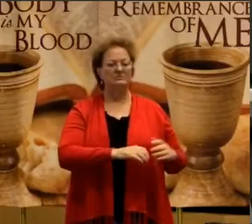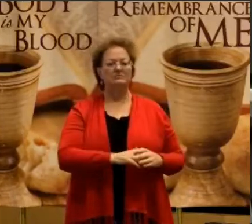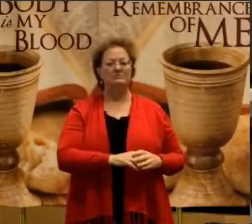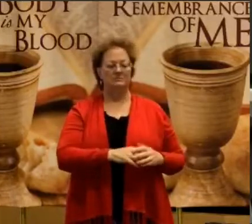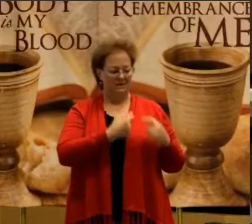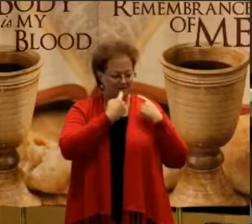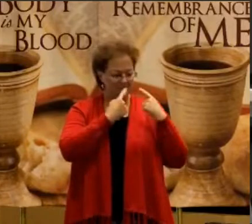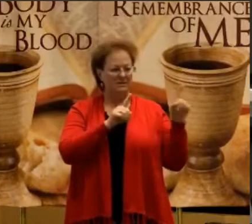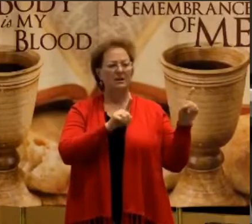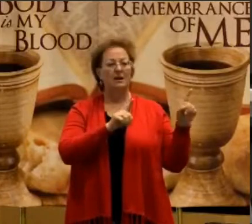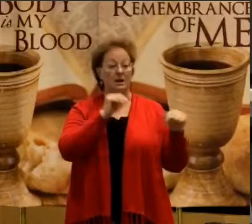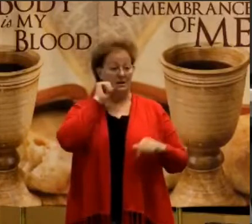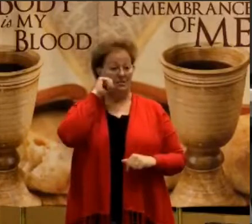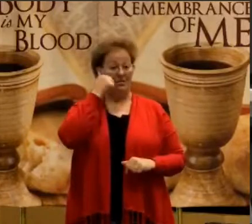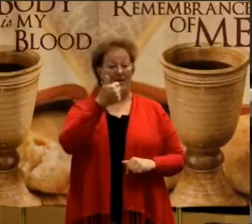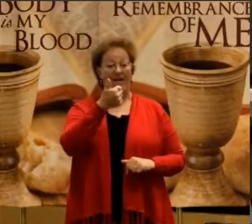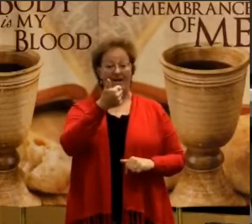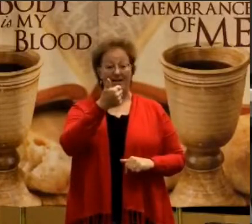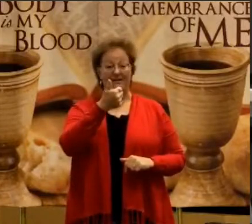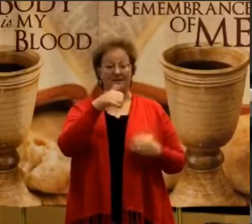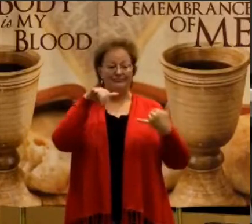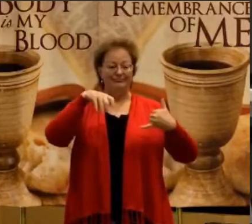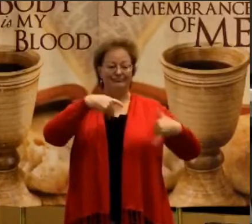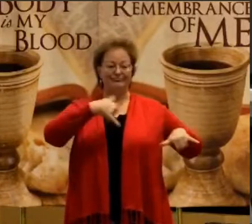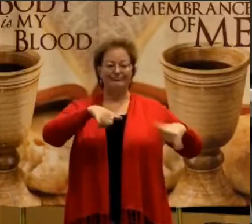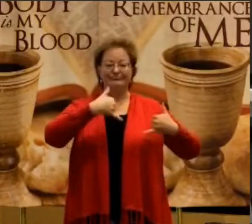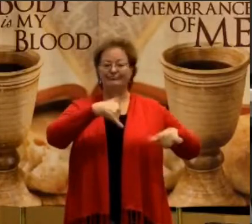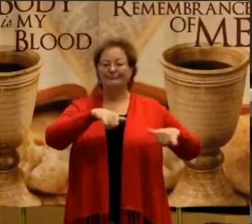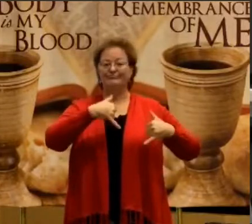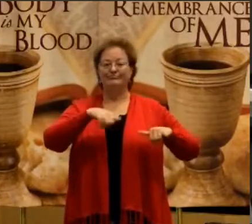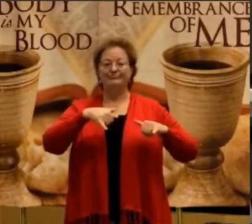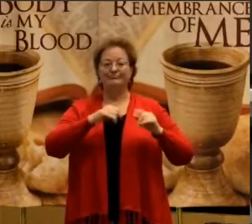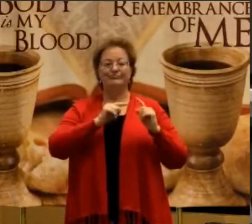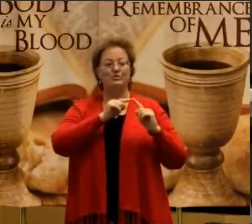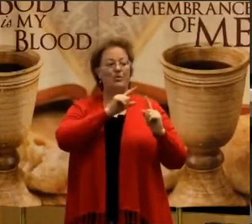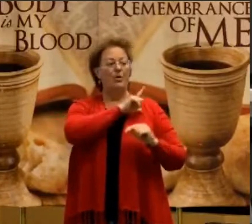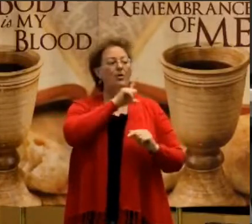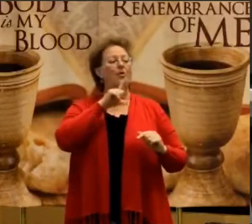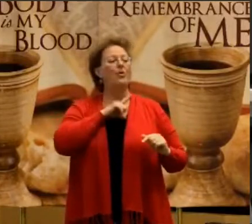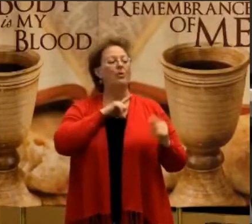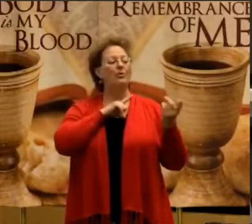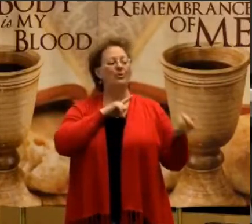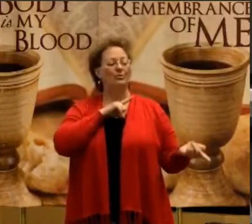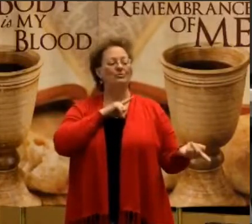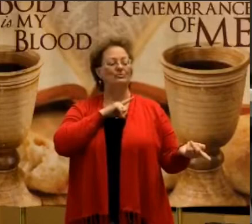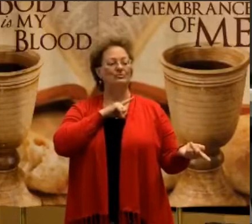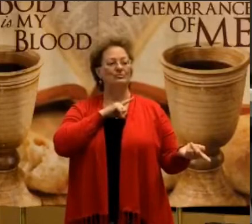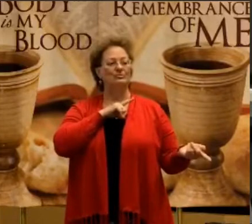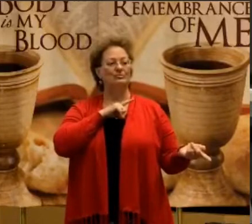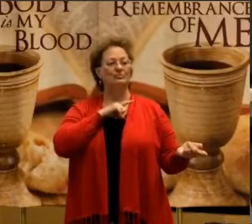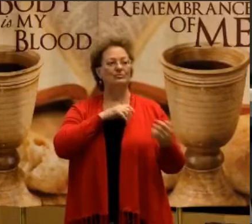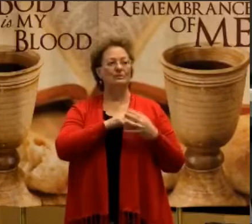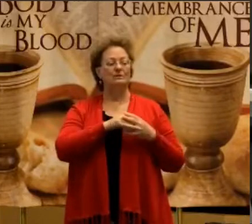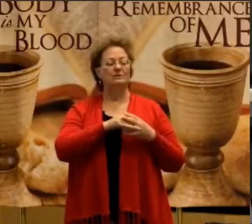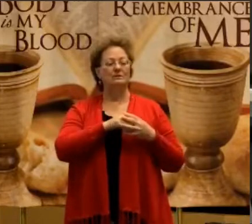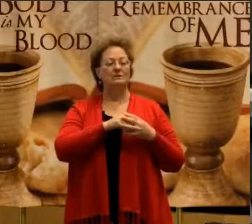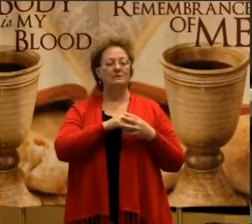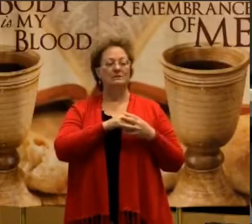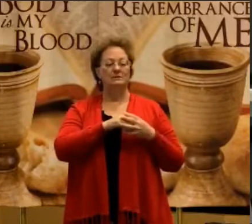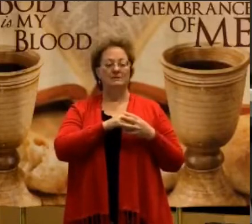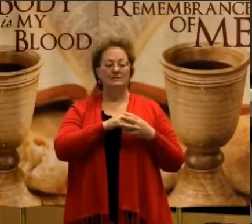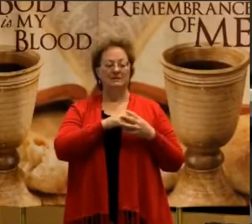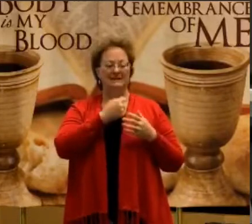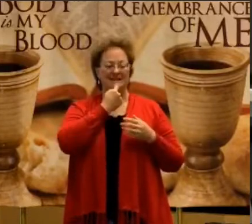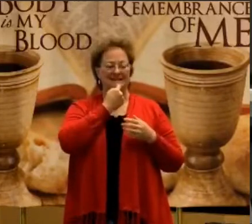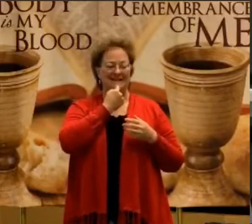announced, "Tomorrow there will be a festival to the Lord." Aaron made a stunning claim. Aaron calls